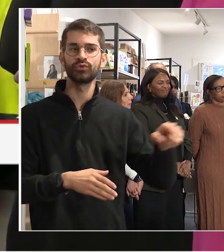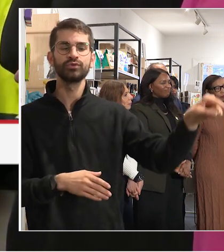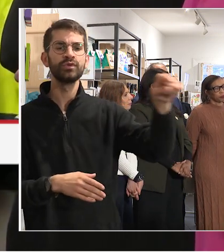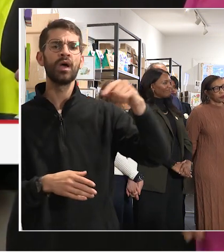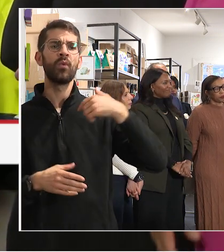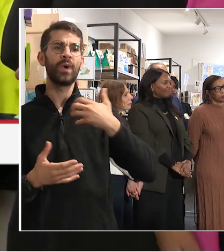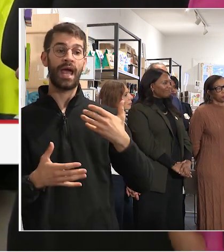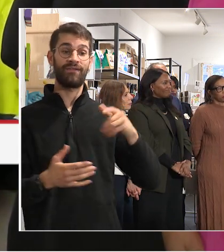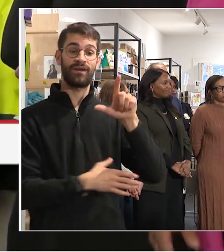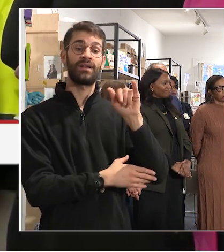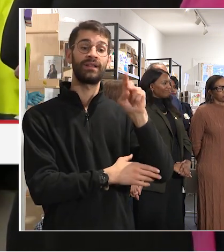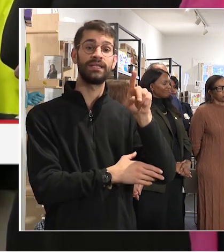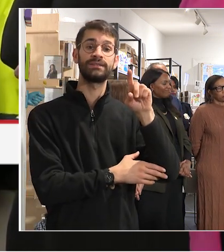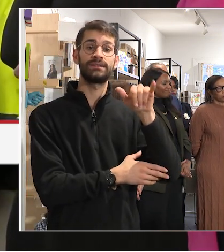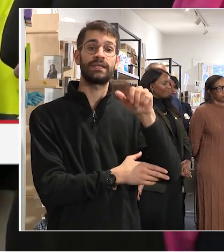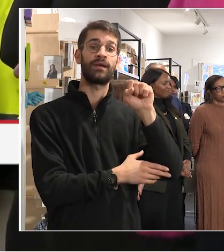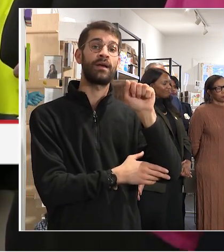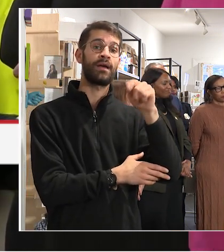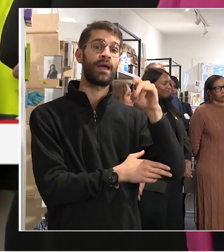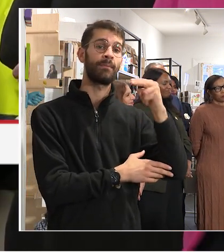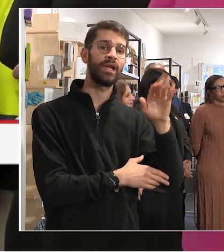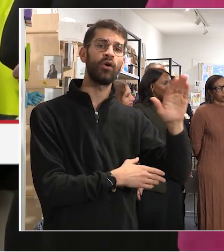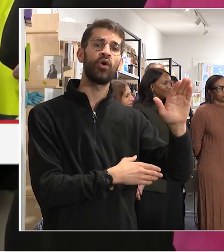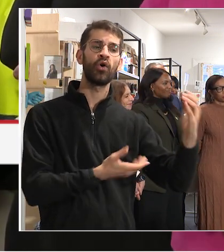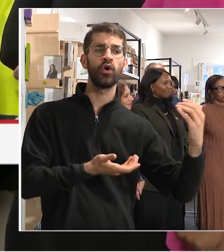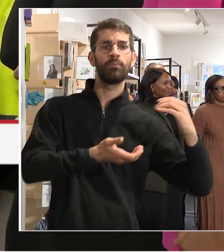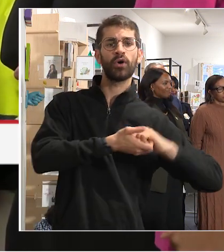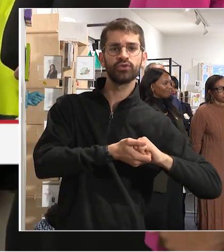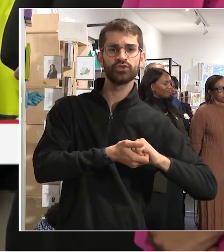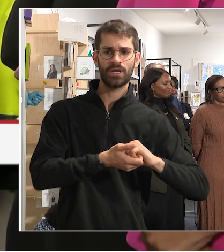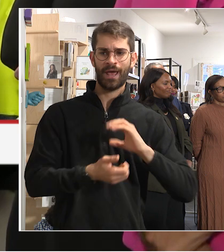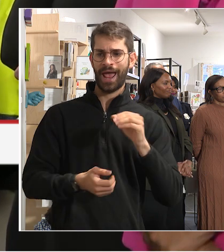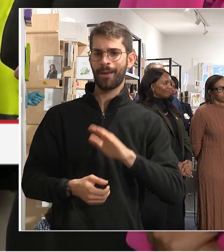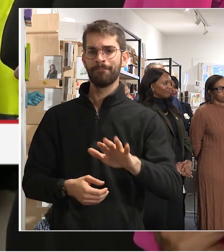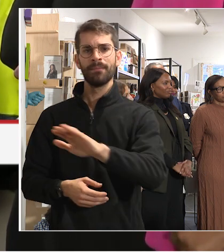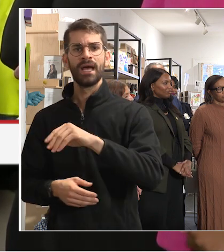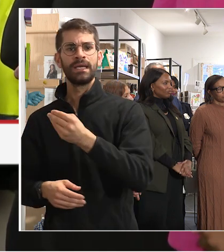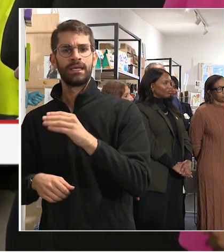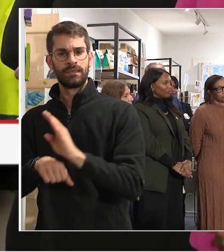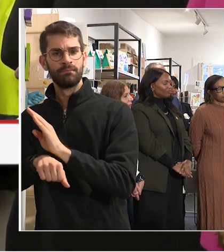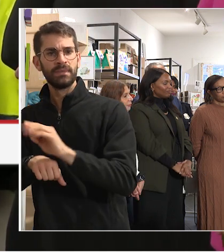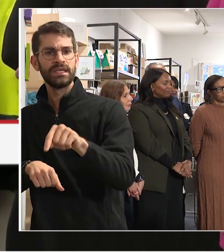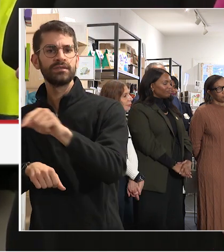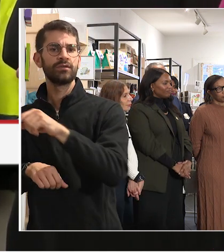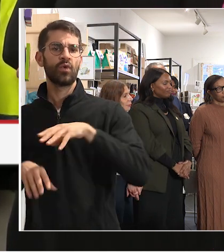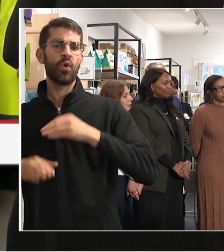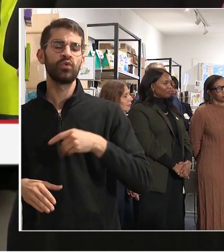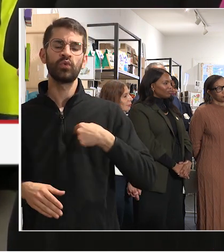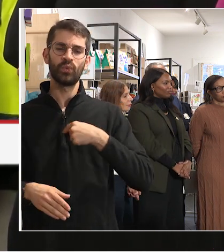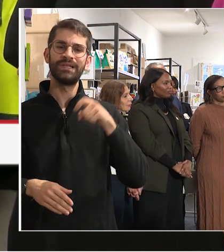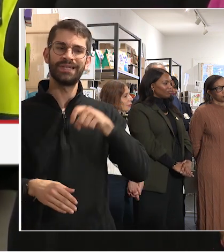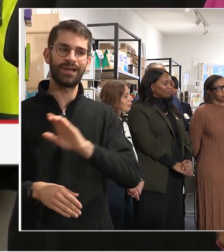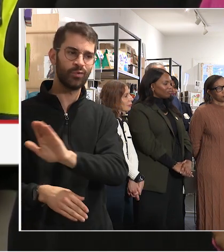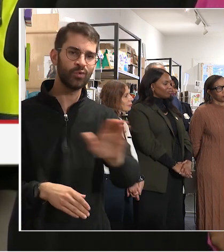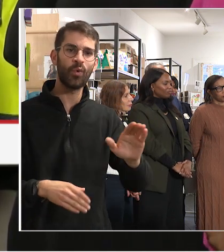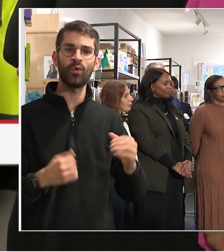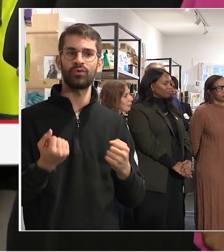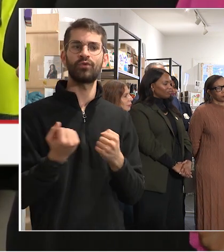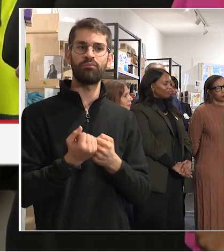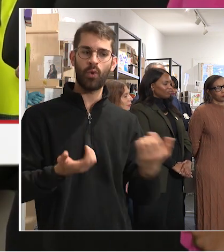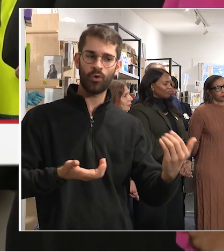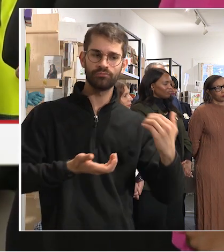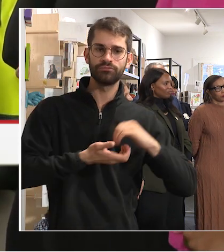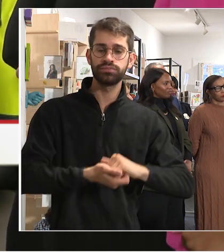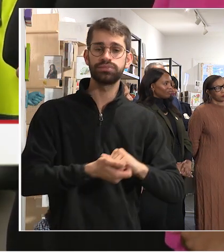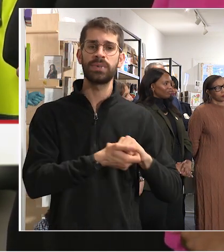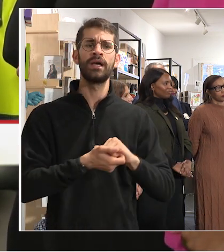Mayor Lindsay Appiah and the public safety sectors. We cannot do this without their support. So I encourage everyone to